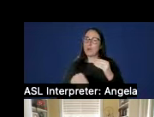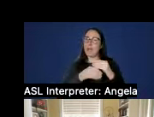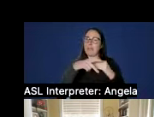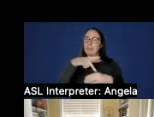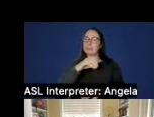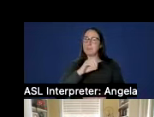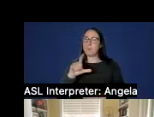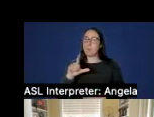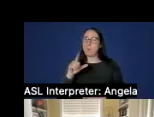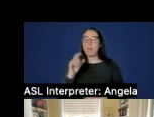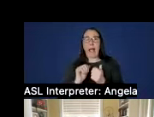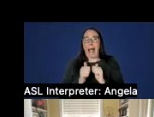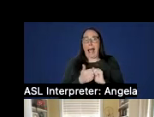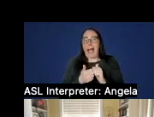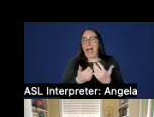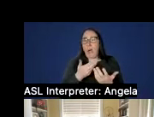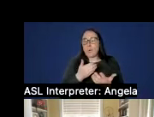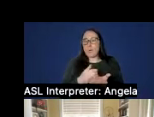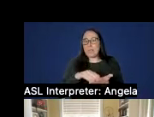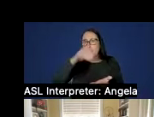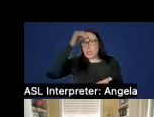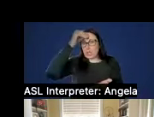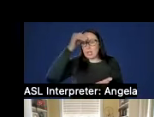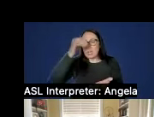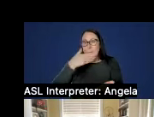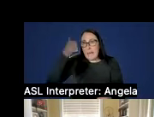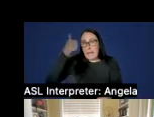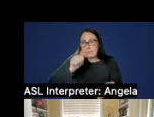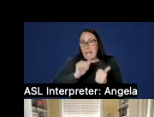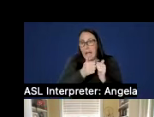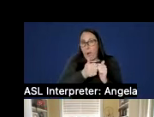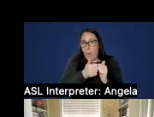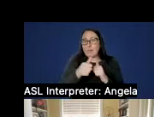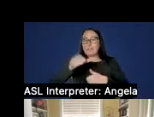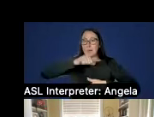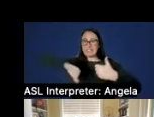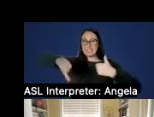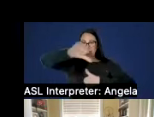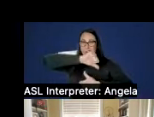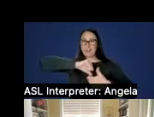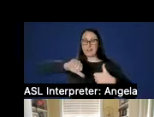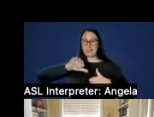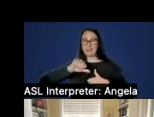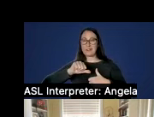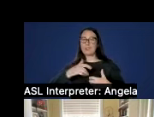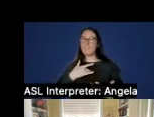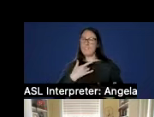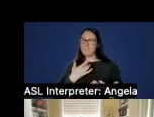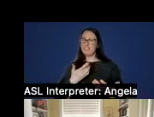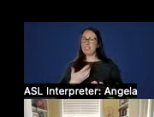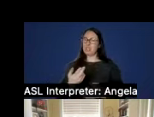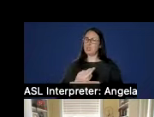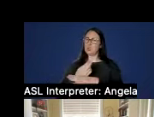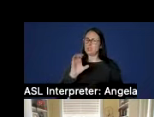better to learn but from each other. And so please feel free to jump in using chat,